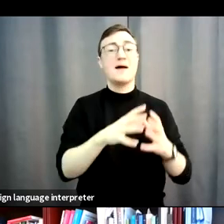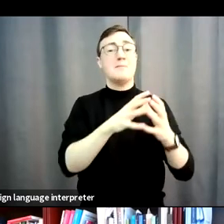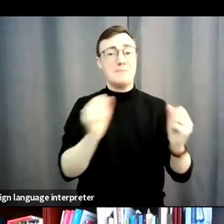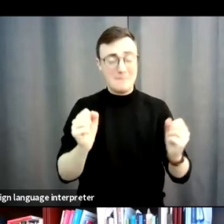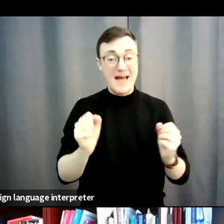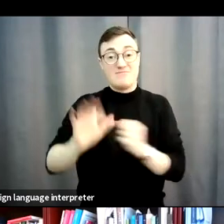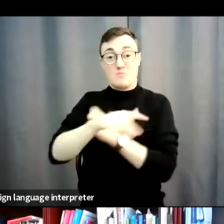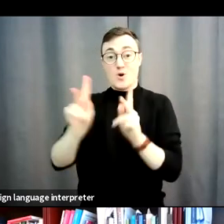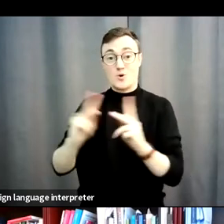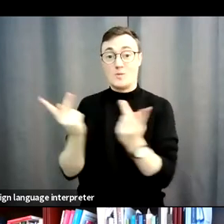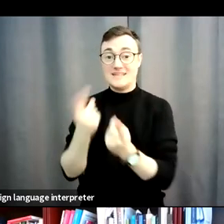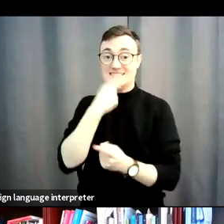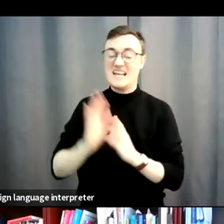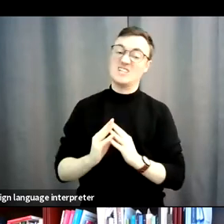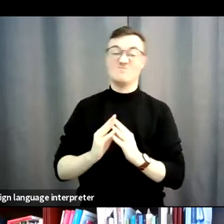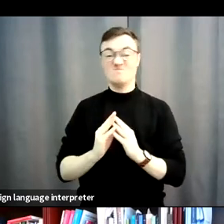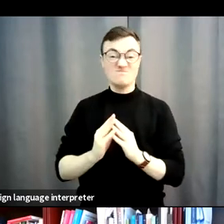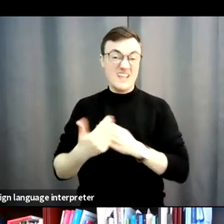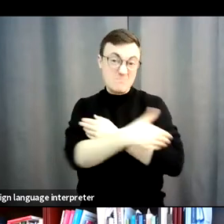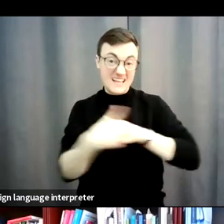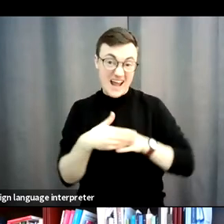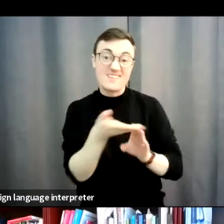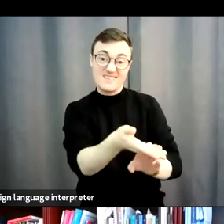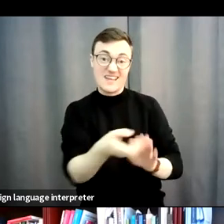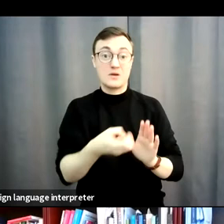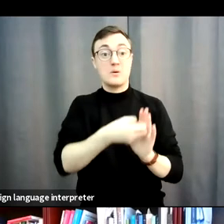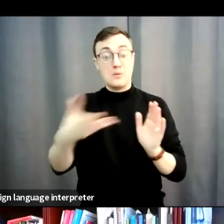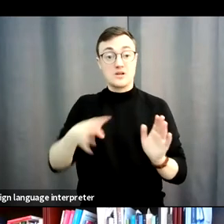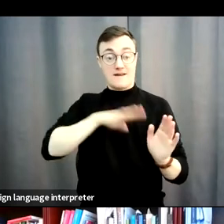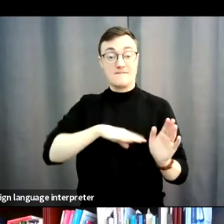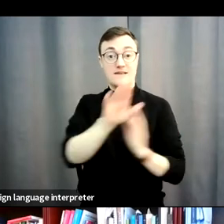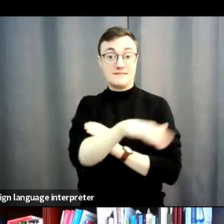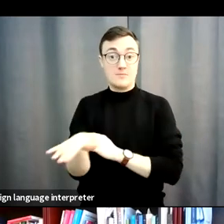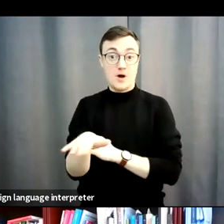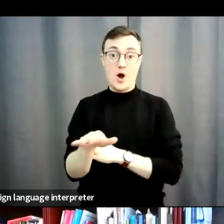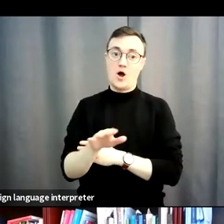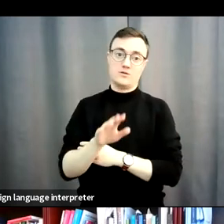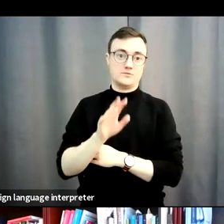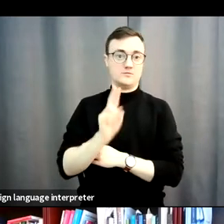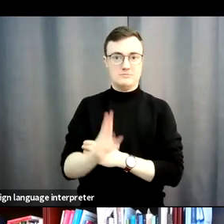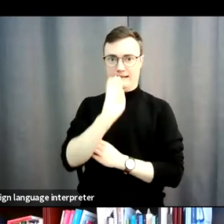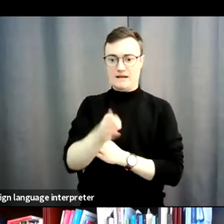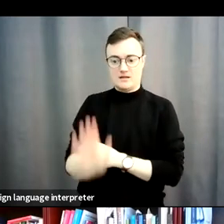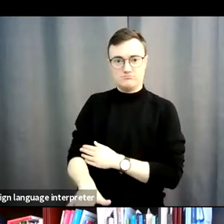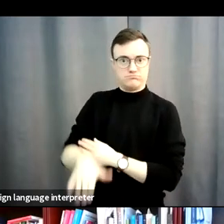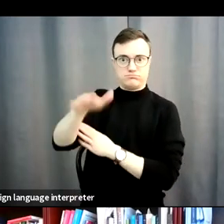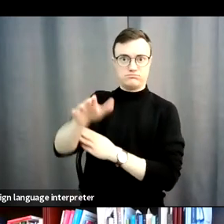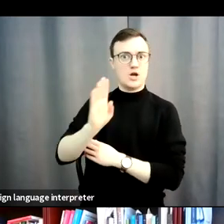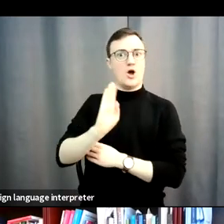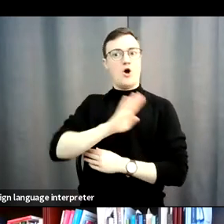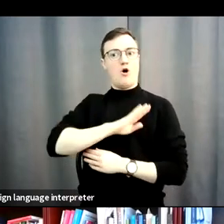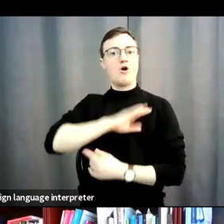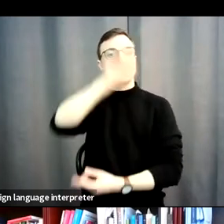doesn't really represent the limitation, because children may, from the very early beginning of their life, they may have a view